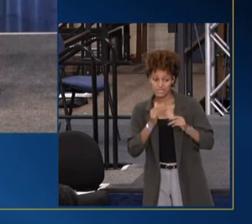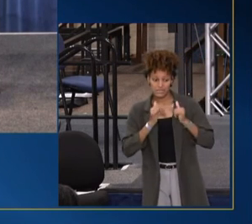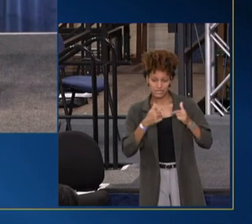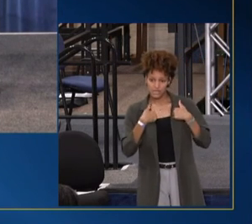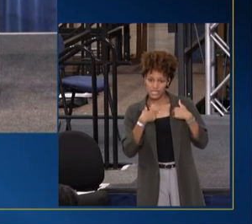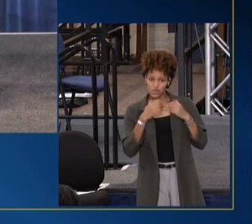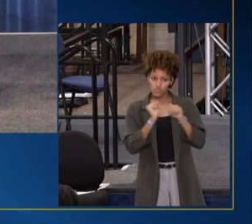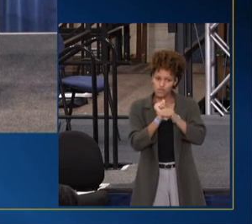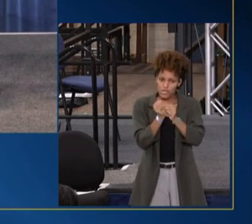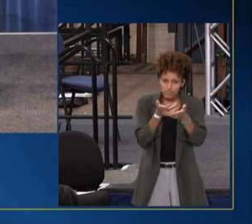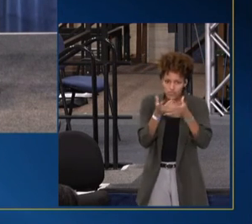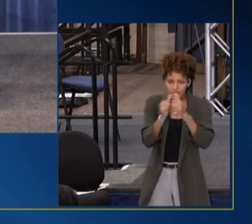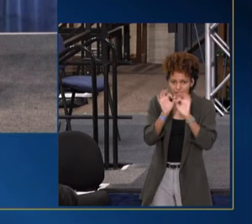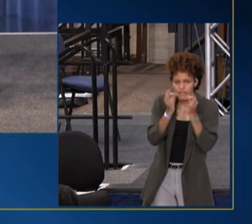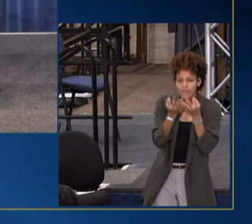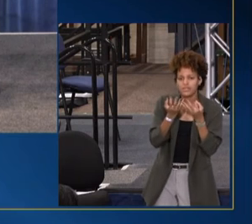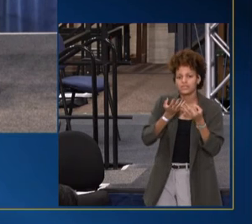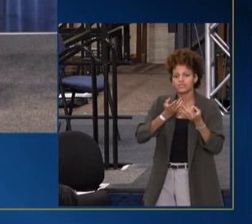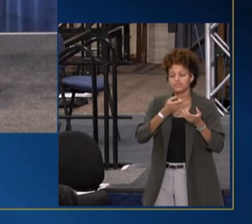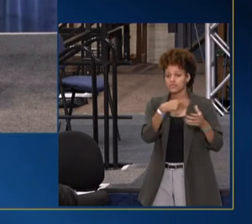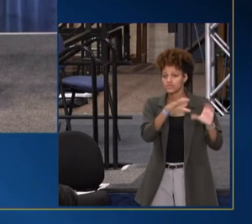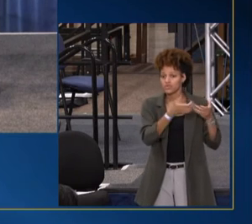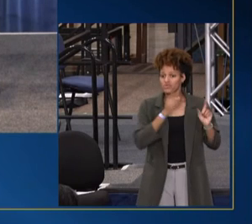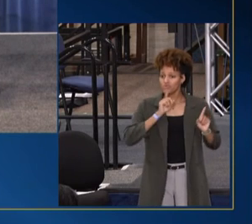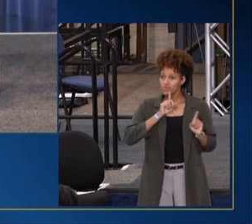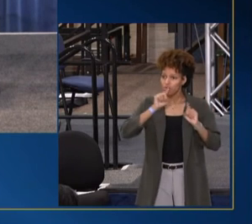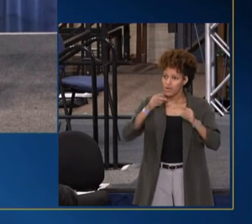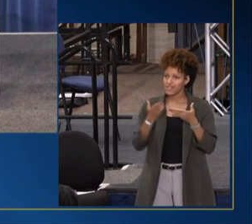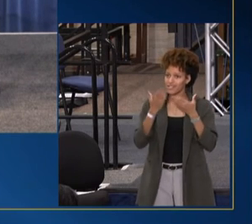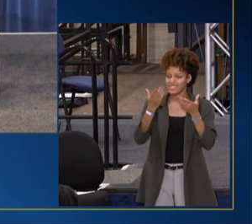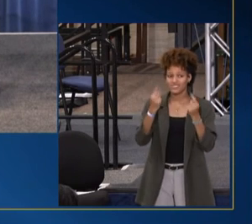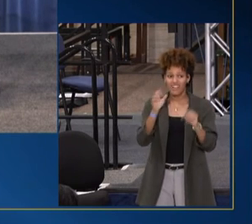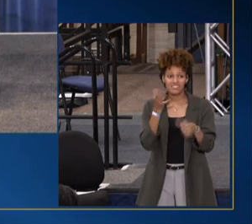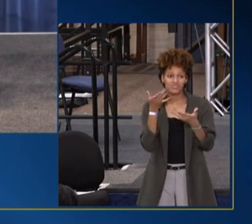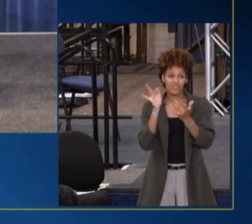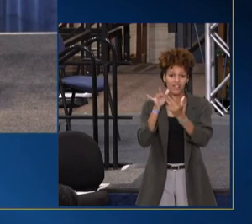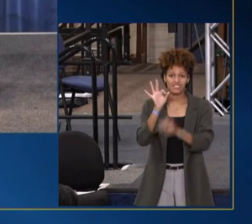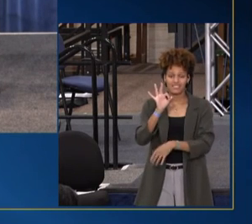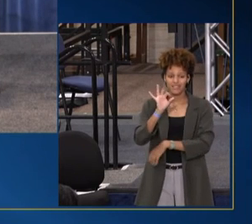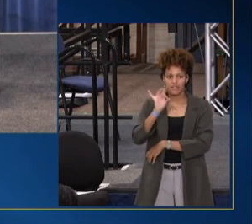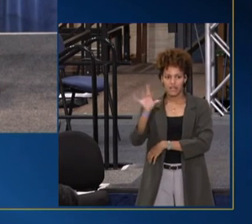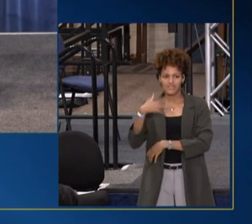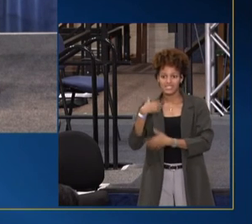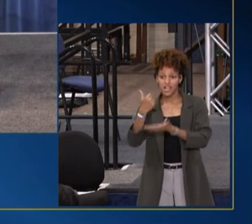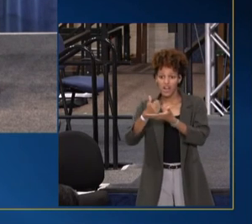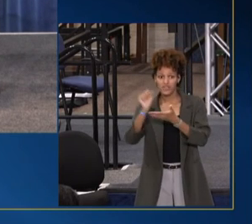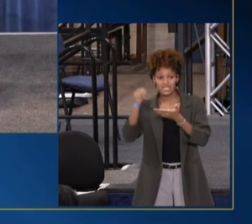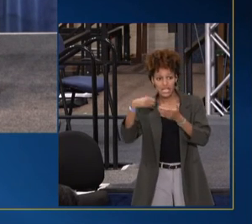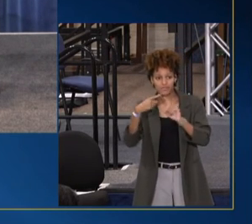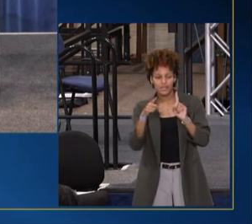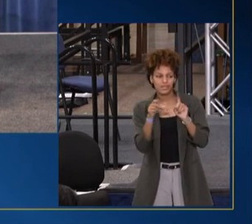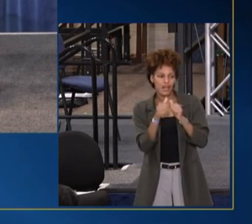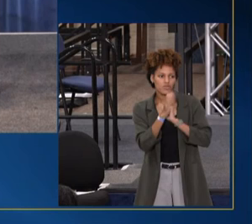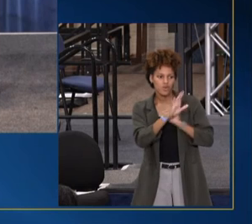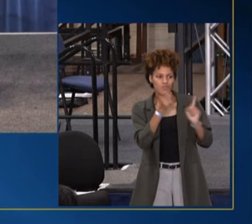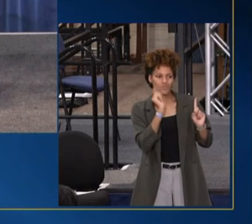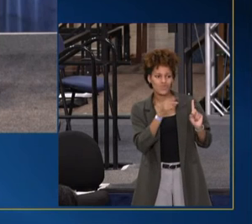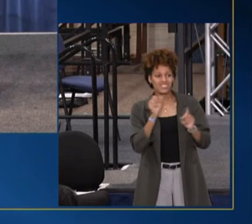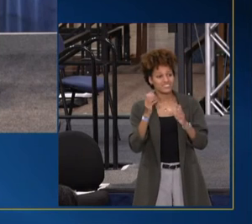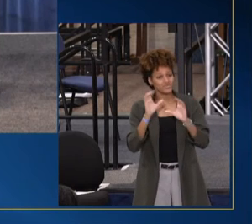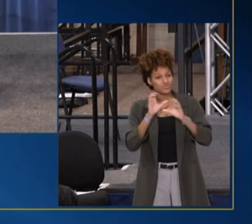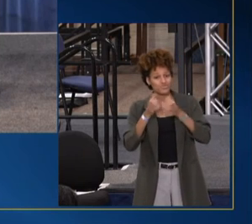and they had reported in multiple times reaching out to 988 and how that was helpful, but how, you know, to your point, they're